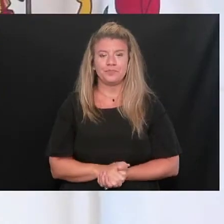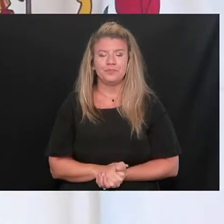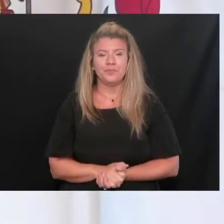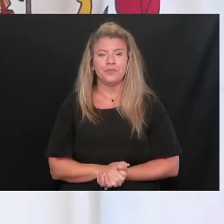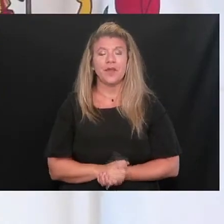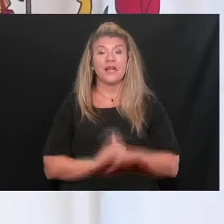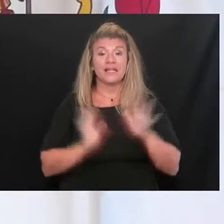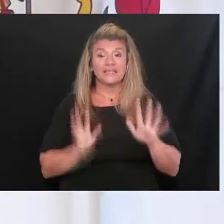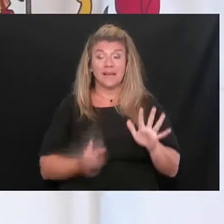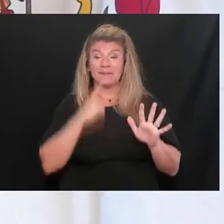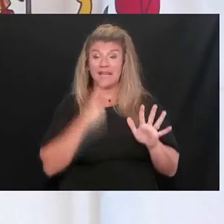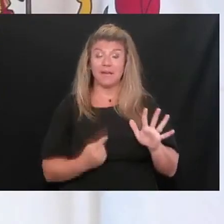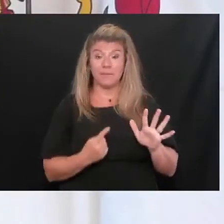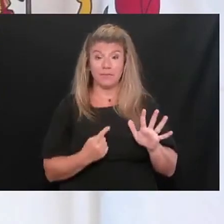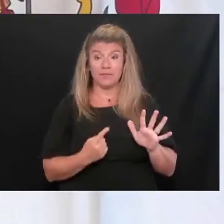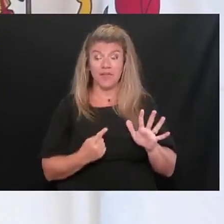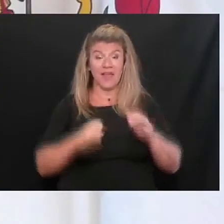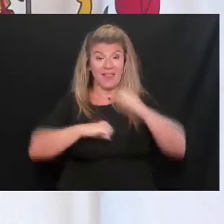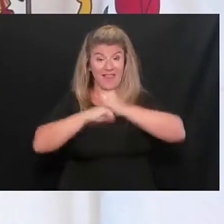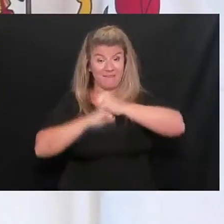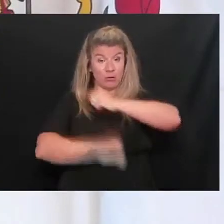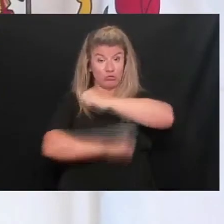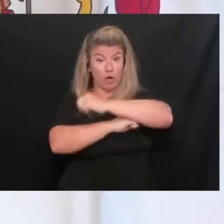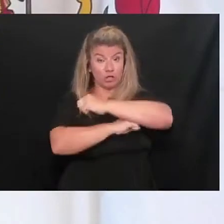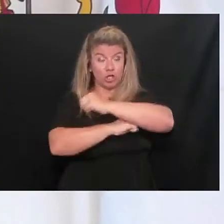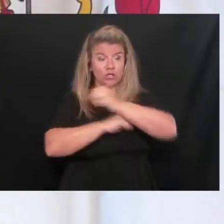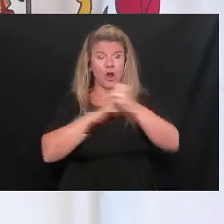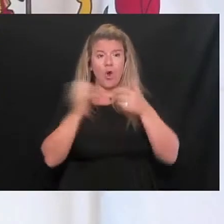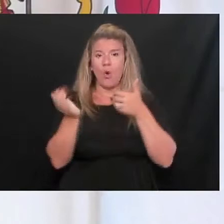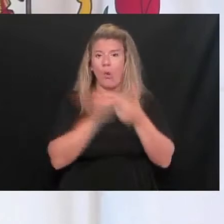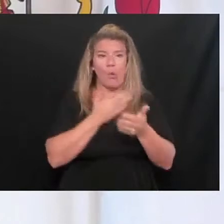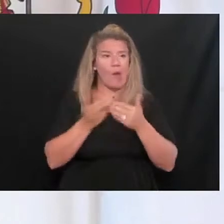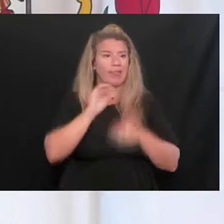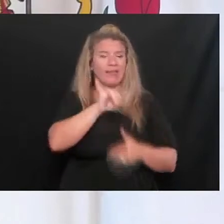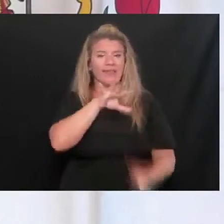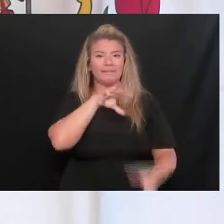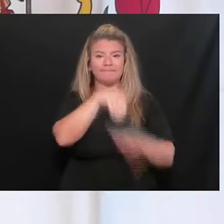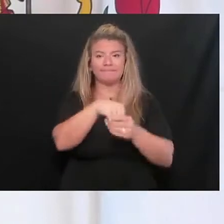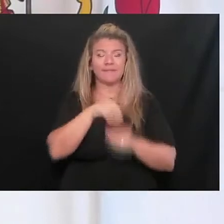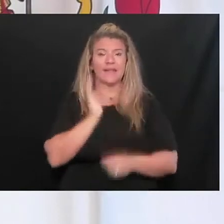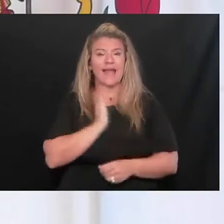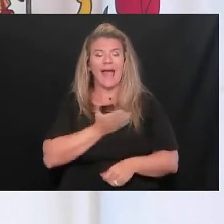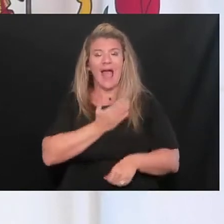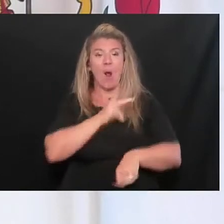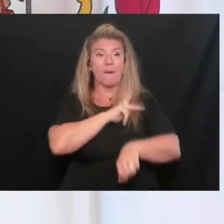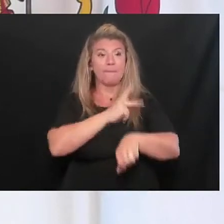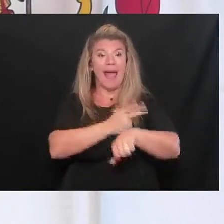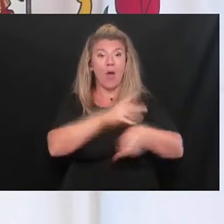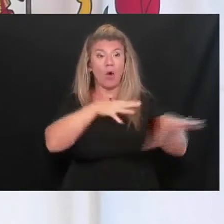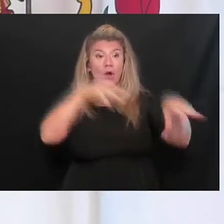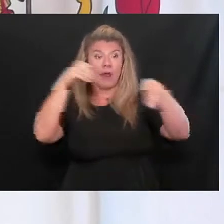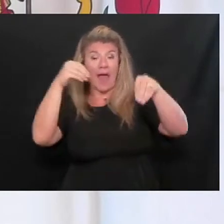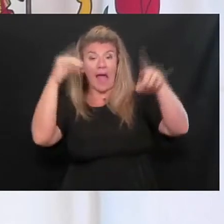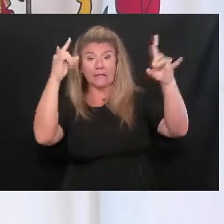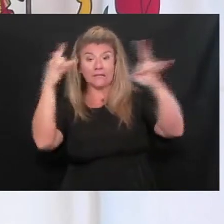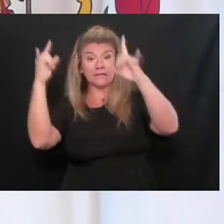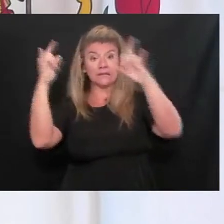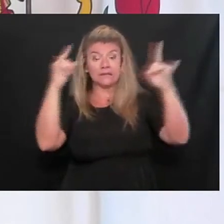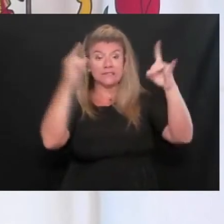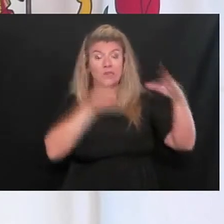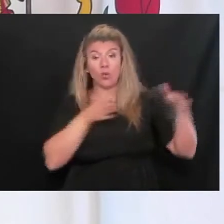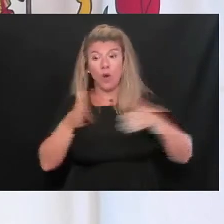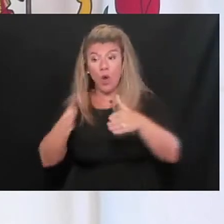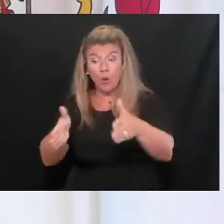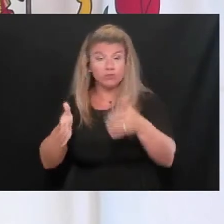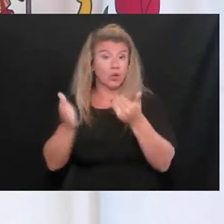let me just say this, the infrastructure, whether it be, our power lines or whether it be our roads or whatever it may